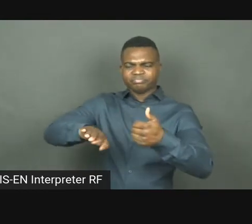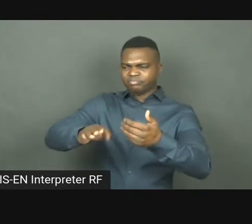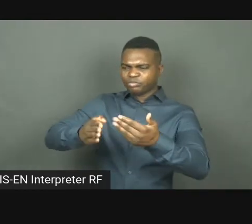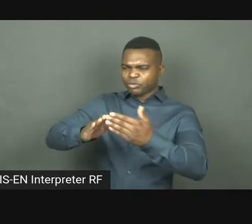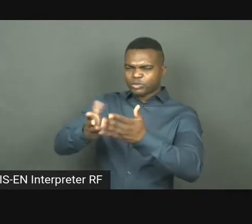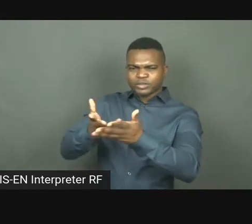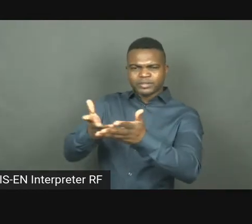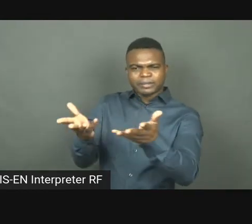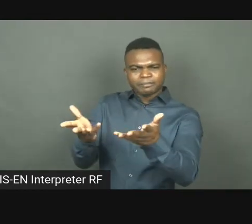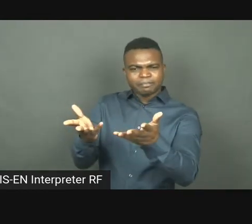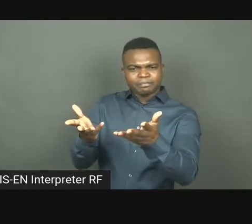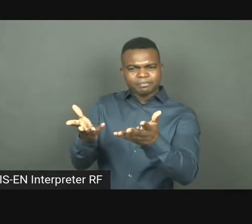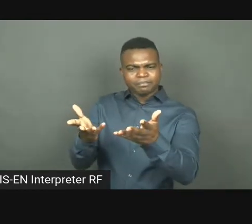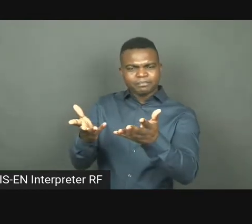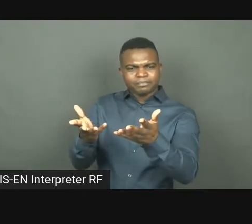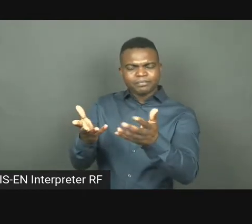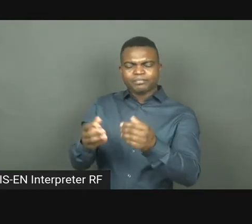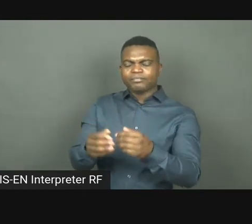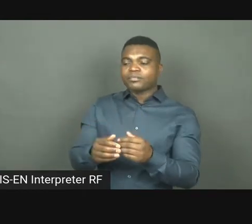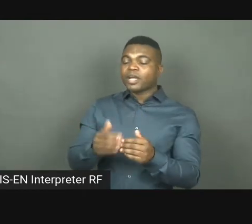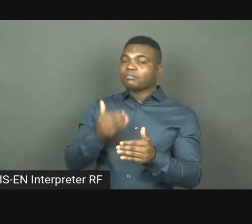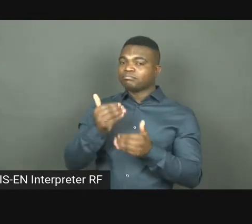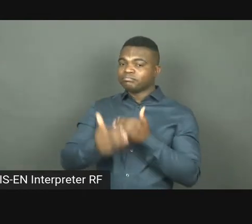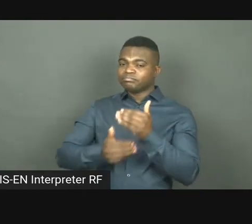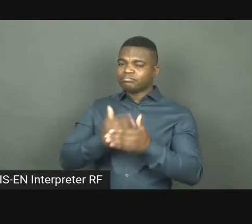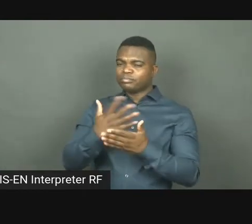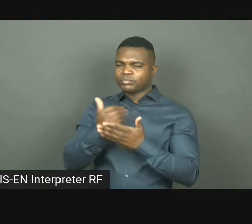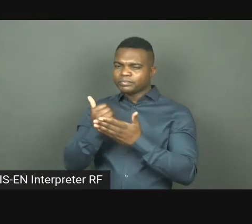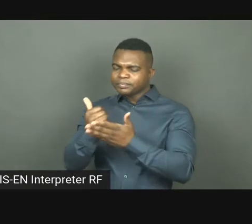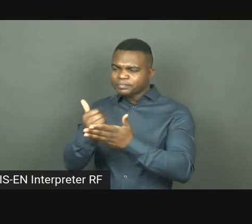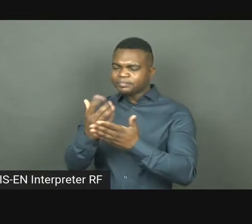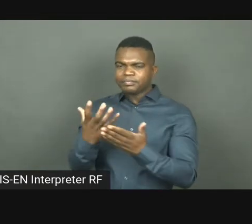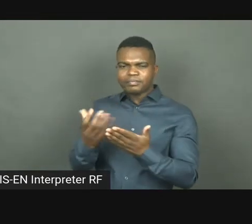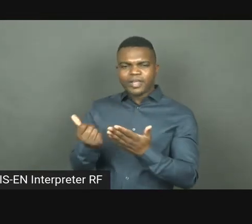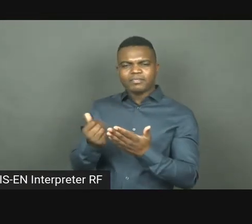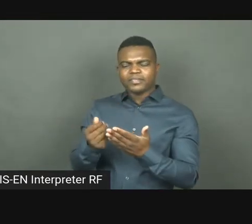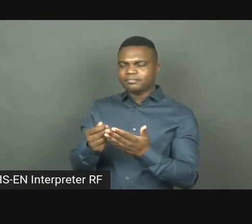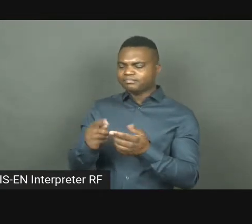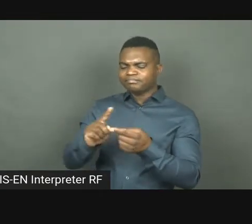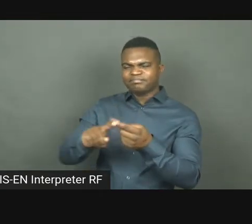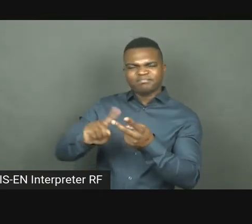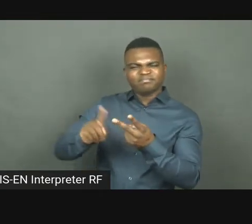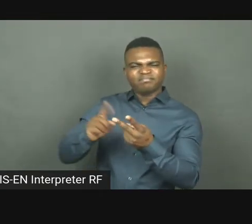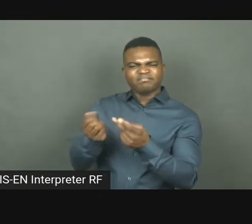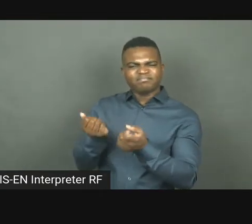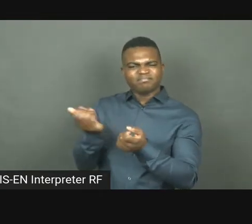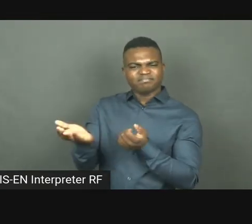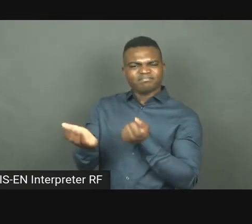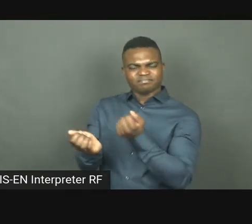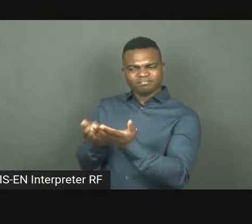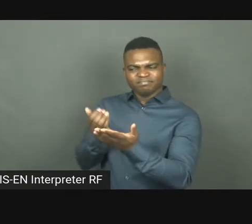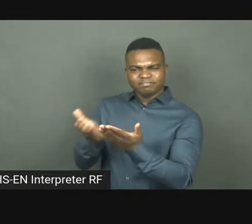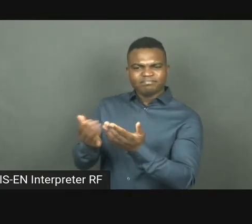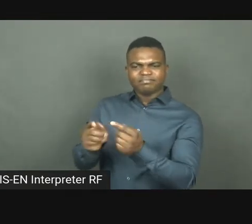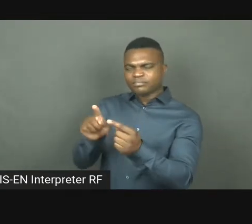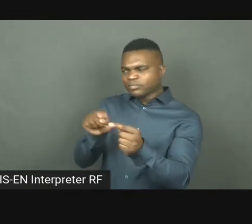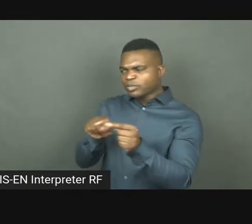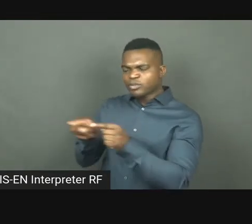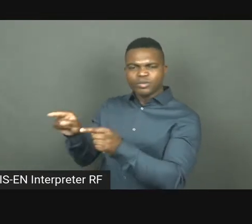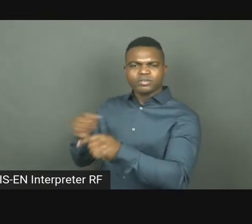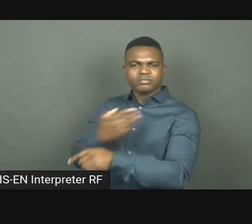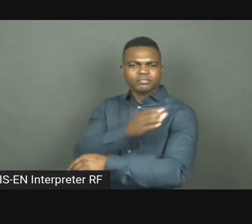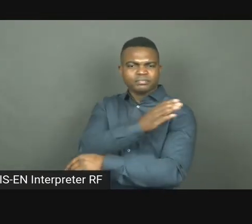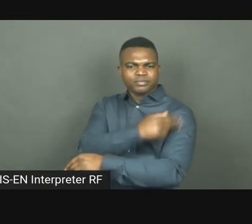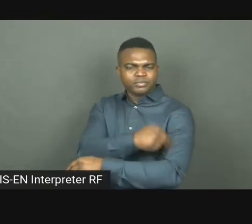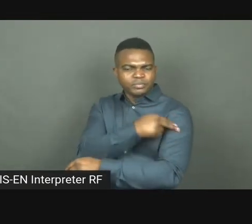would help them to live if they weren't interested, at least at a certain point in time, in getting off drugs and getting